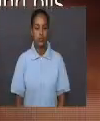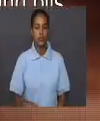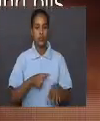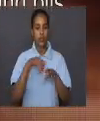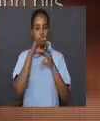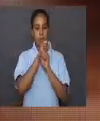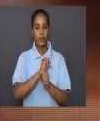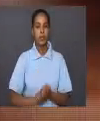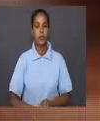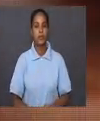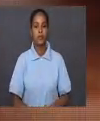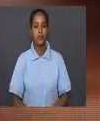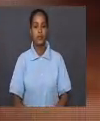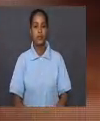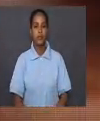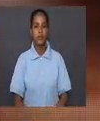Time's up.